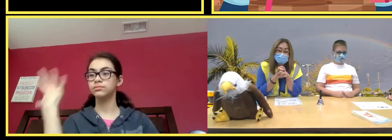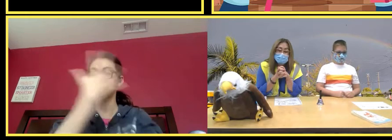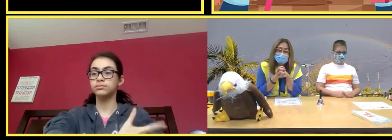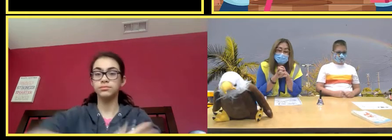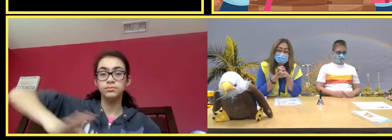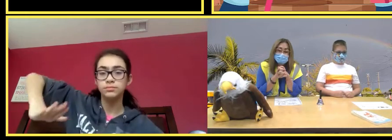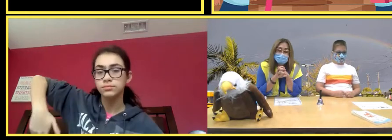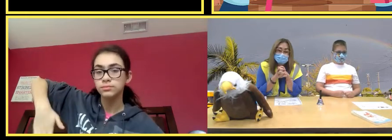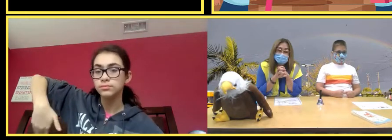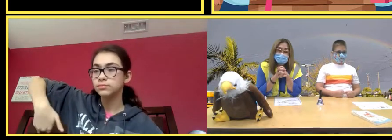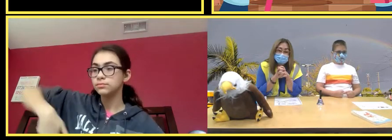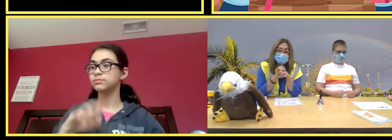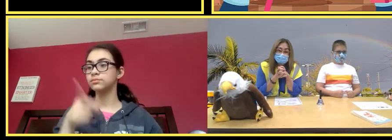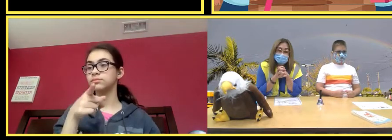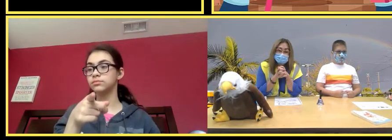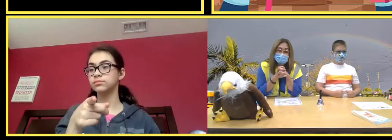you are in hybrid,